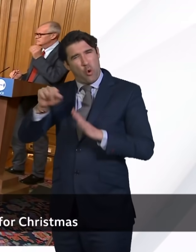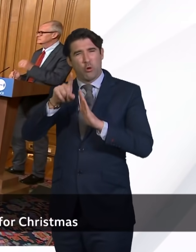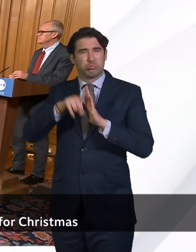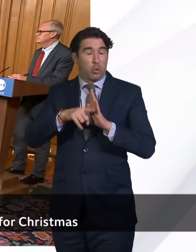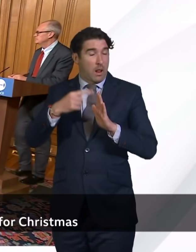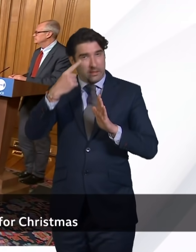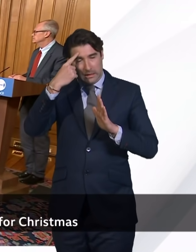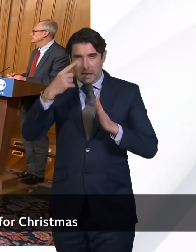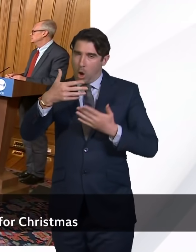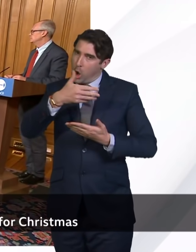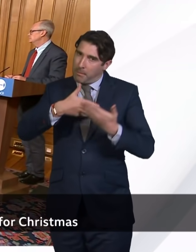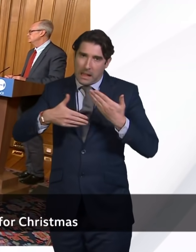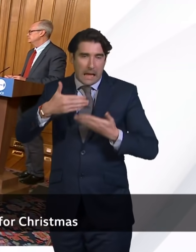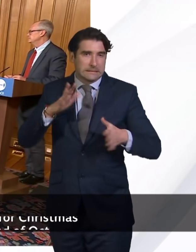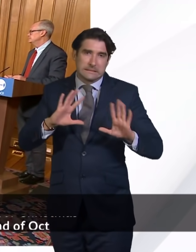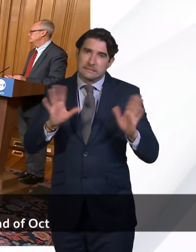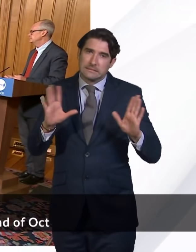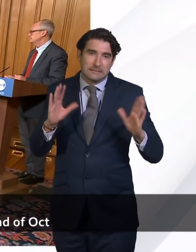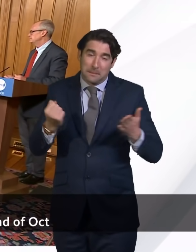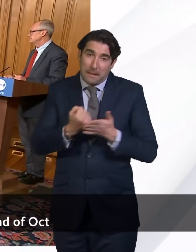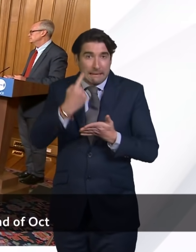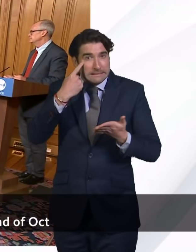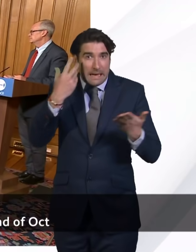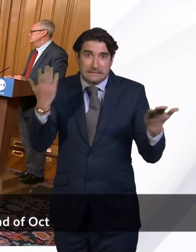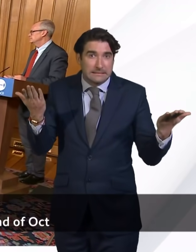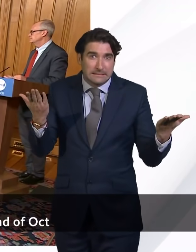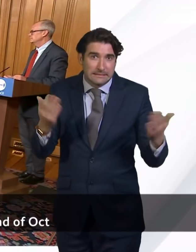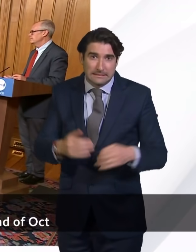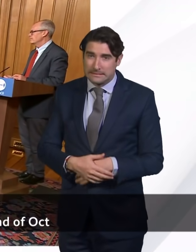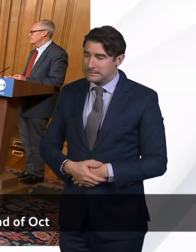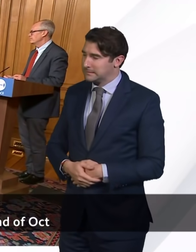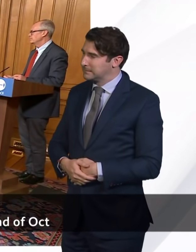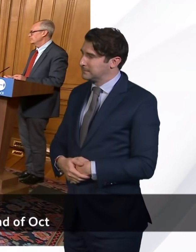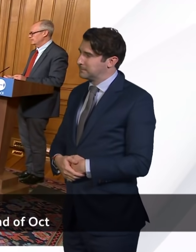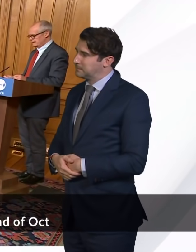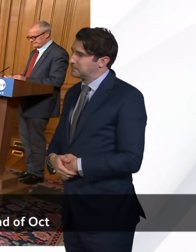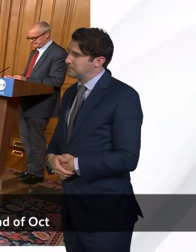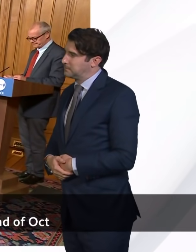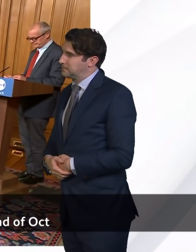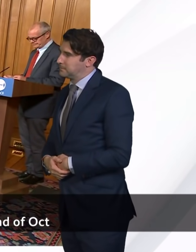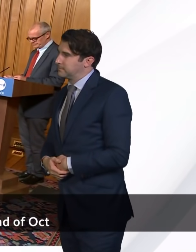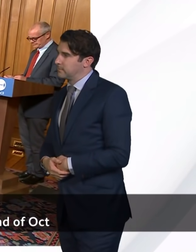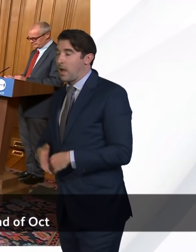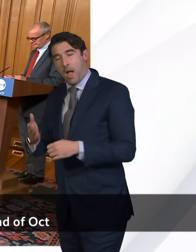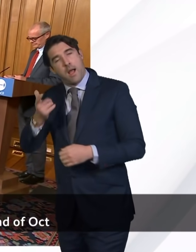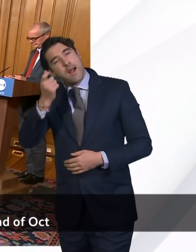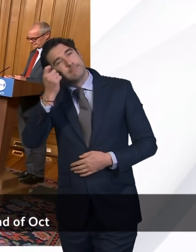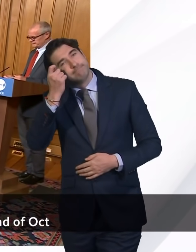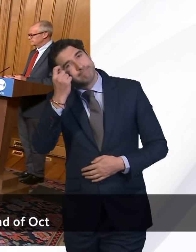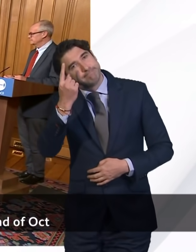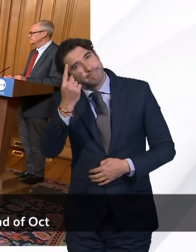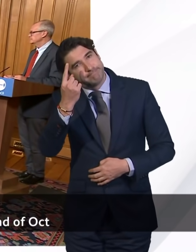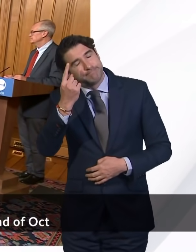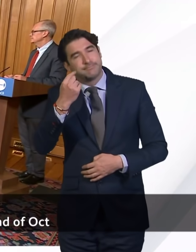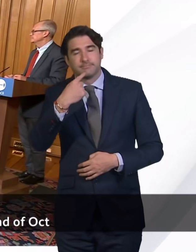local lockdowns? Yeah. Well, obviously, what we're trying to do here is to fight it nationally with a